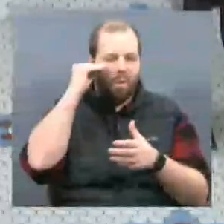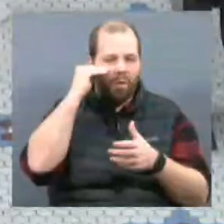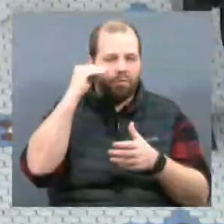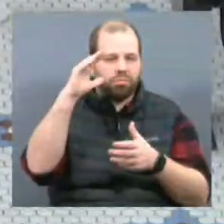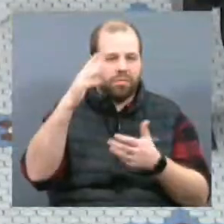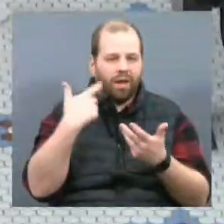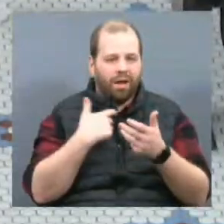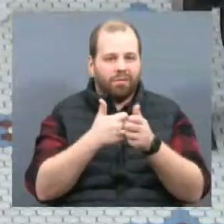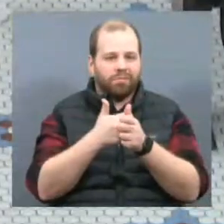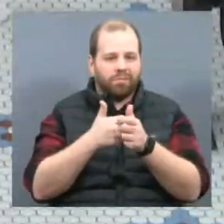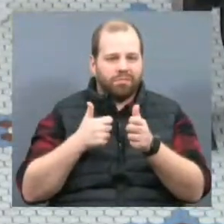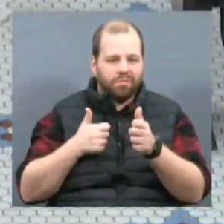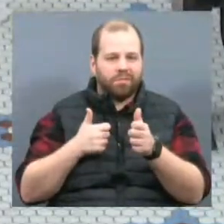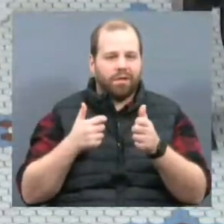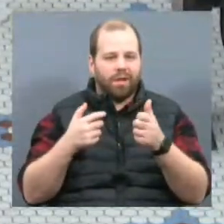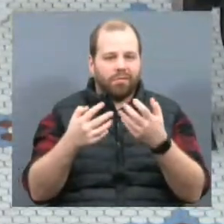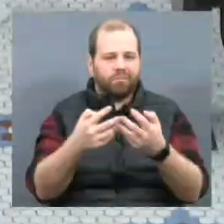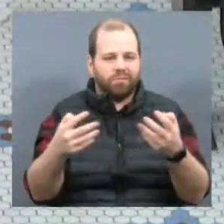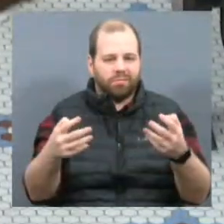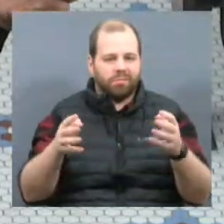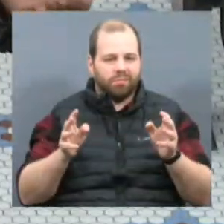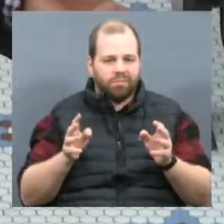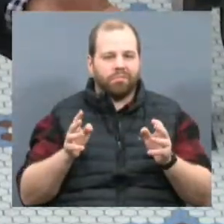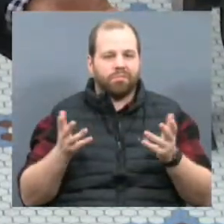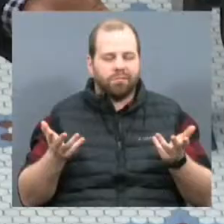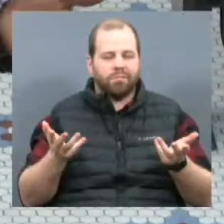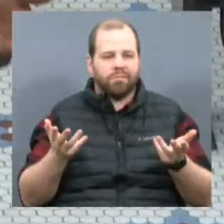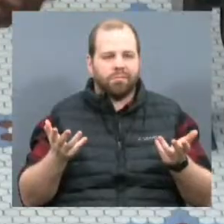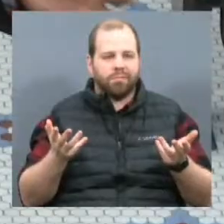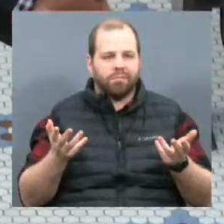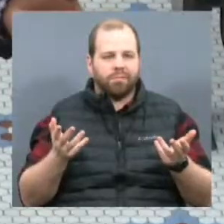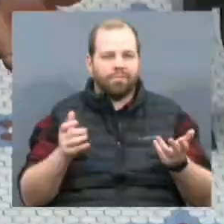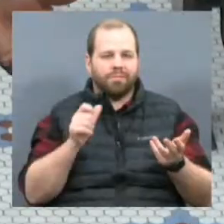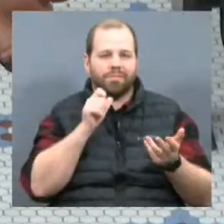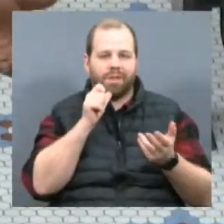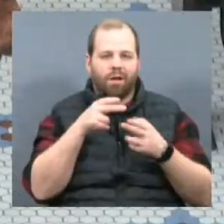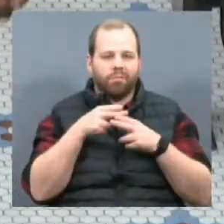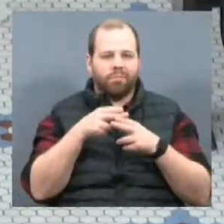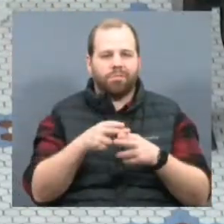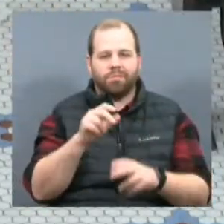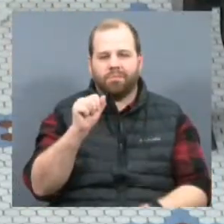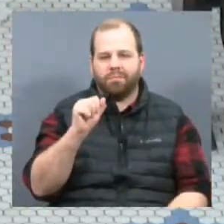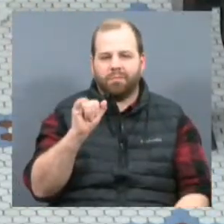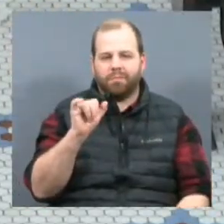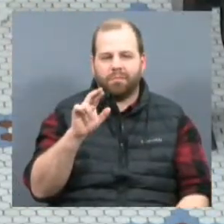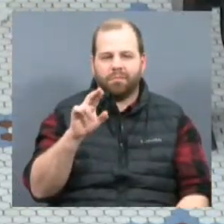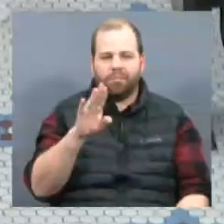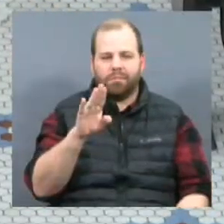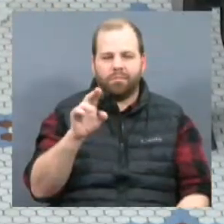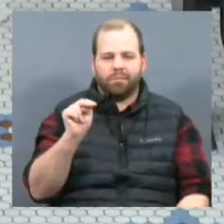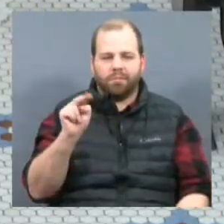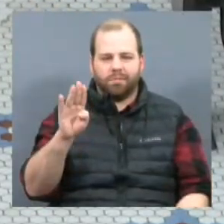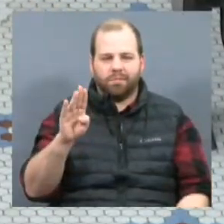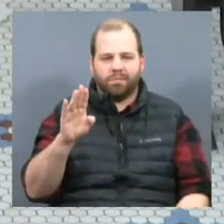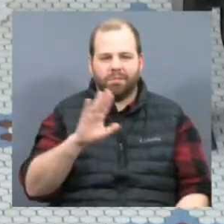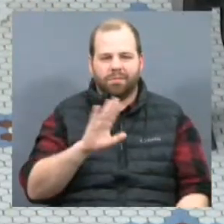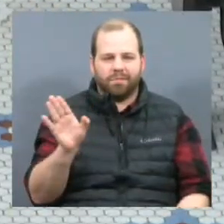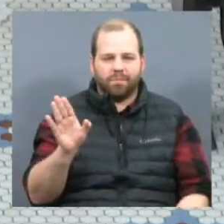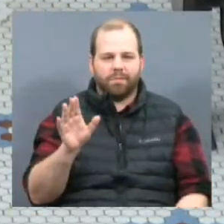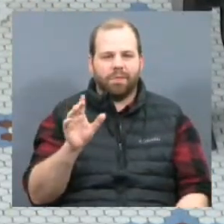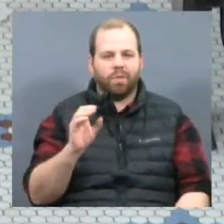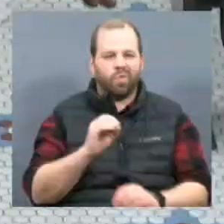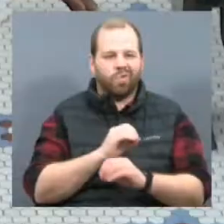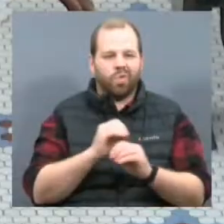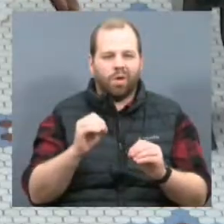the road and it's gated off, it wouldn't be considered an Airbnb. It's not, there's no direct road,